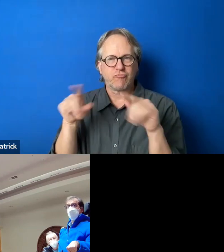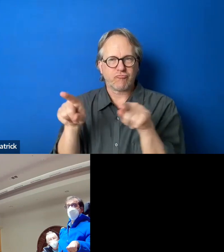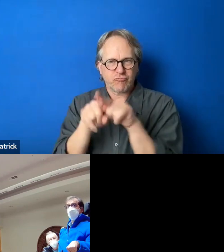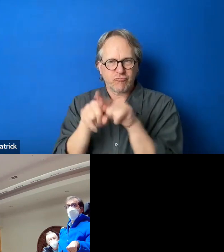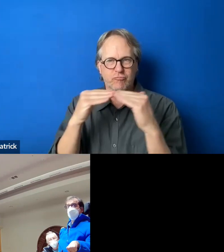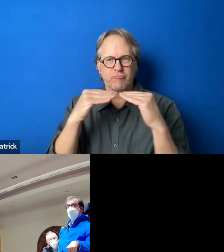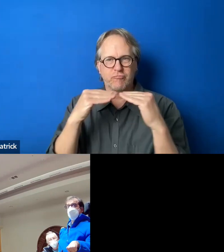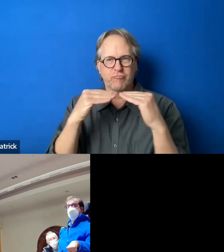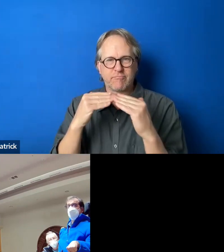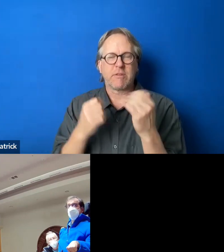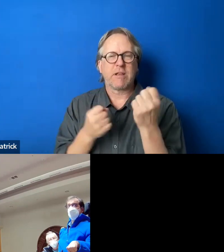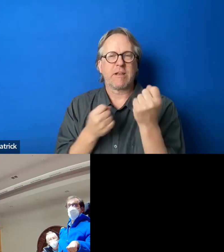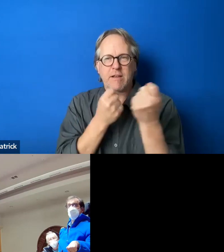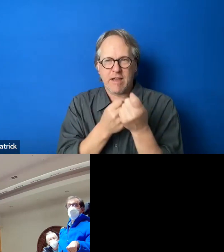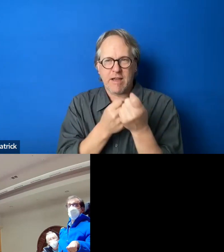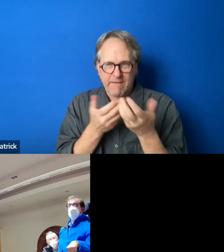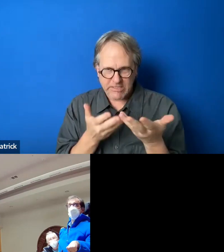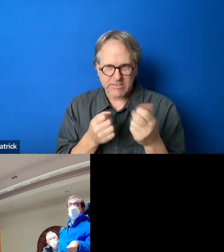Advocacy.